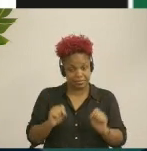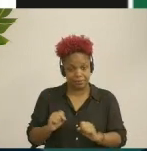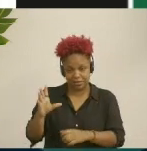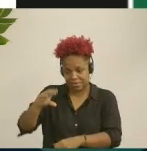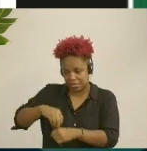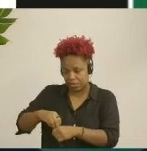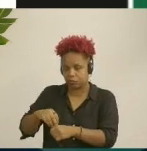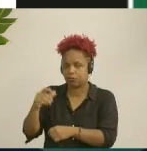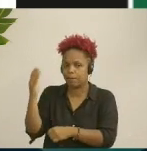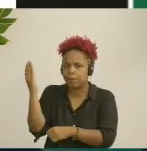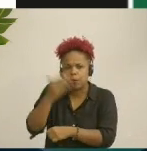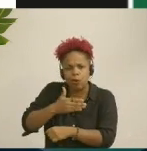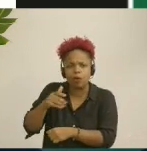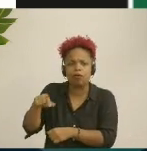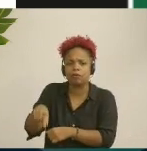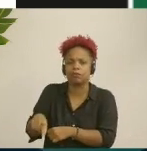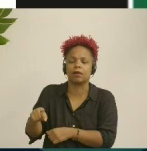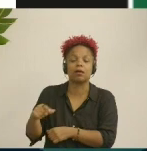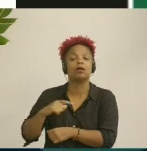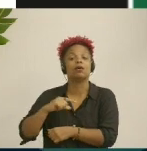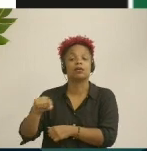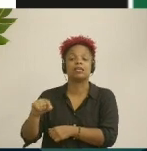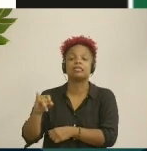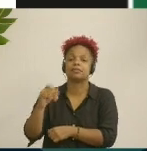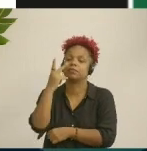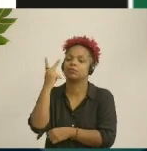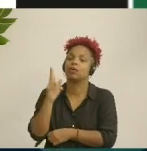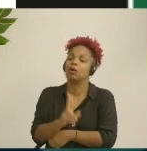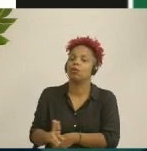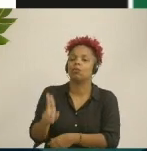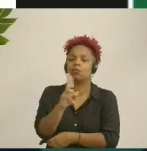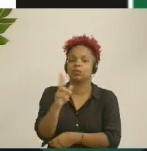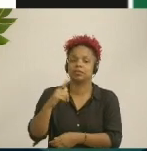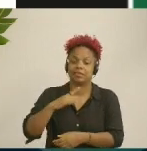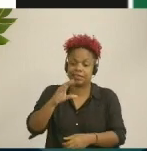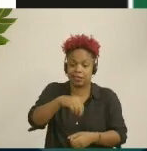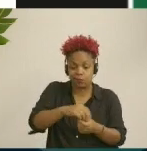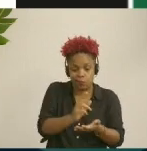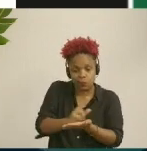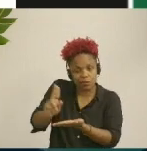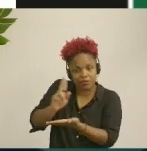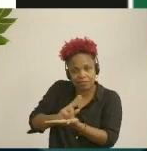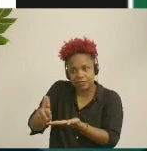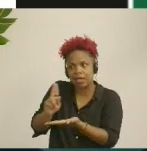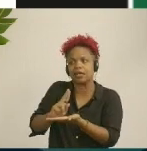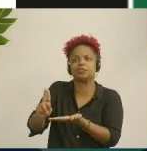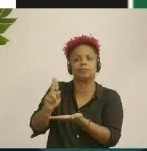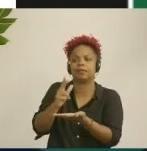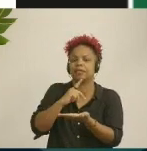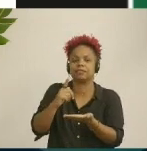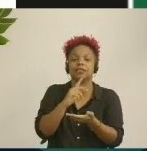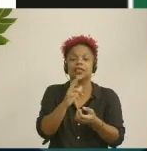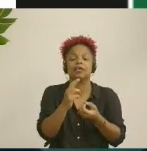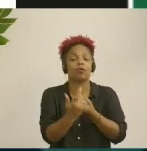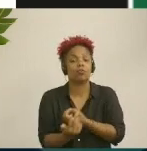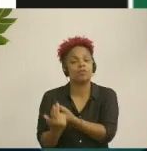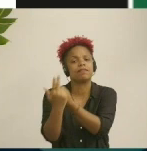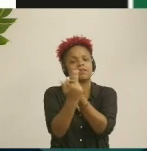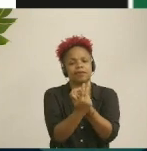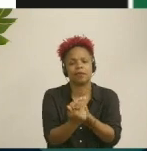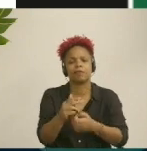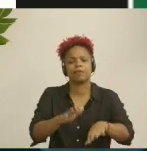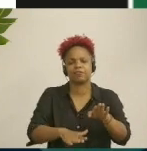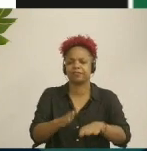research system focused on creating generalizable knowledge where we're measured with grants and publications, and an